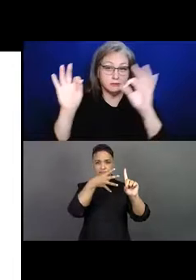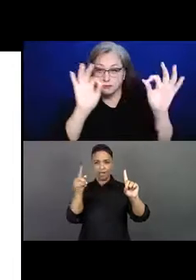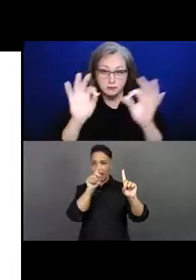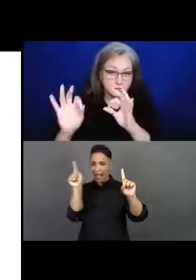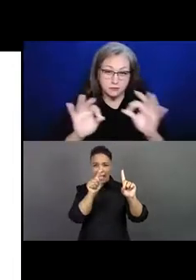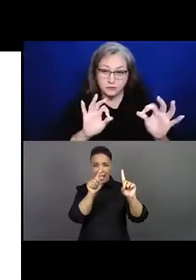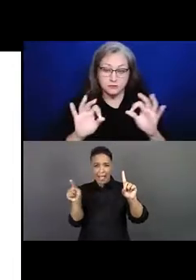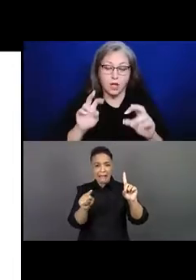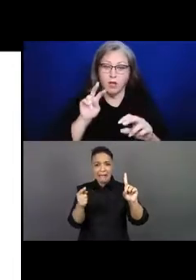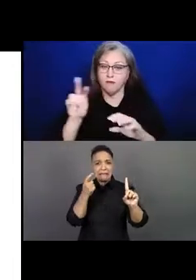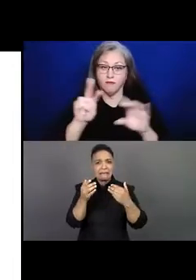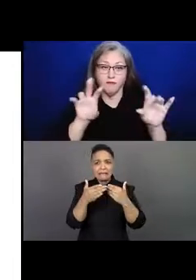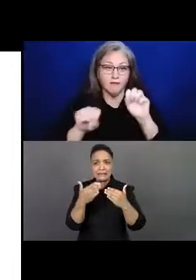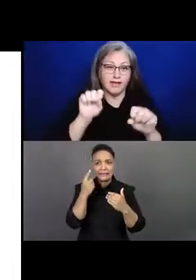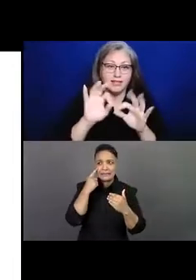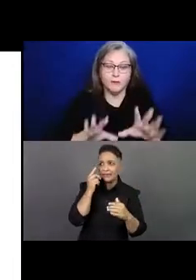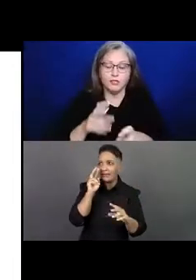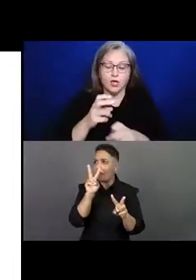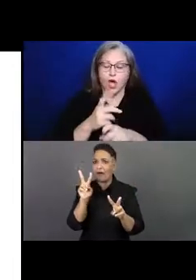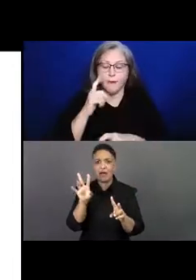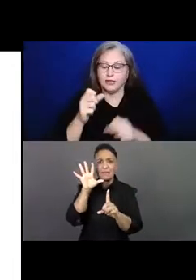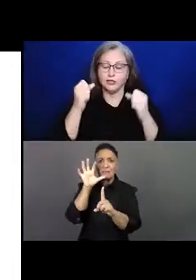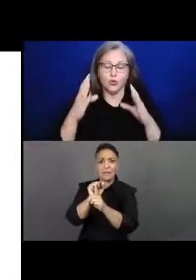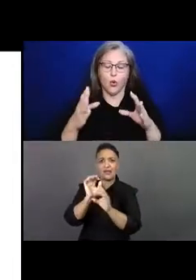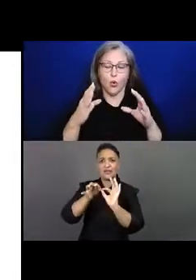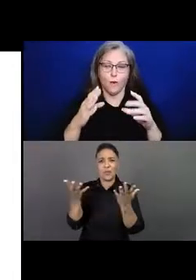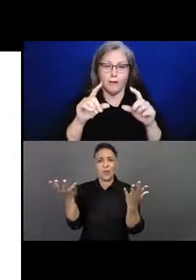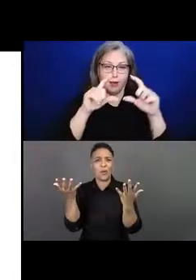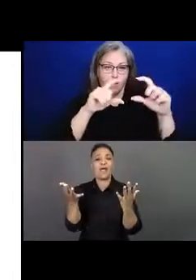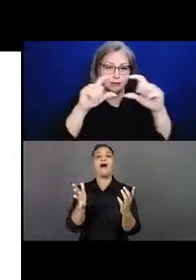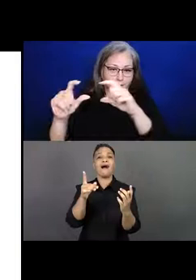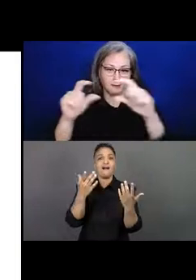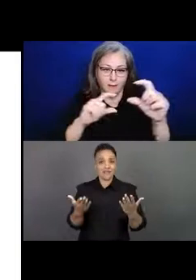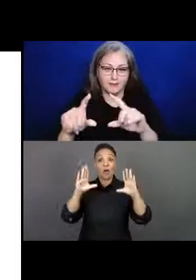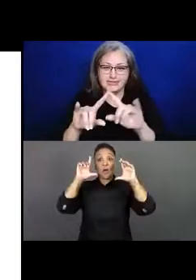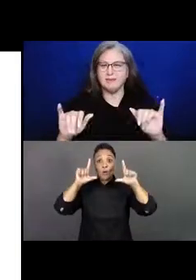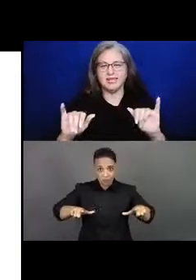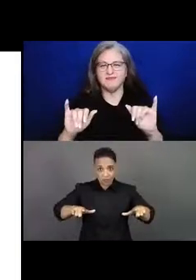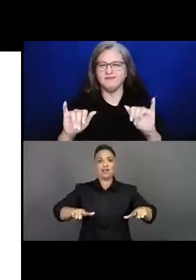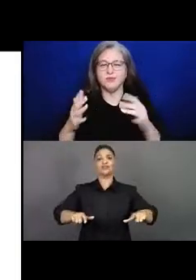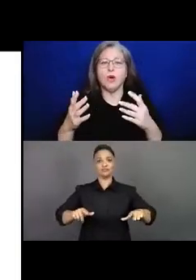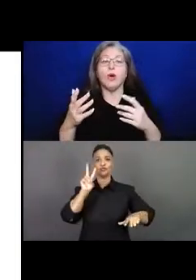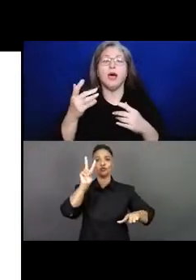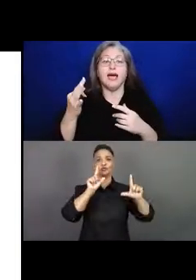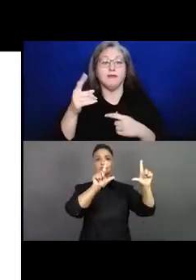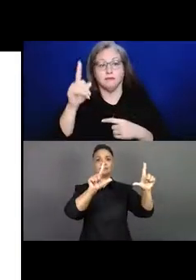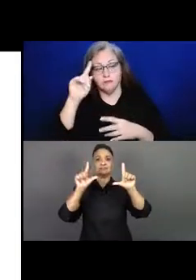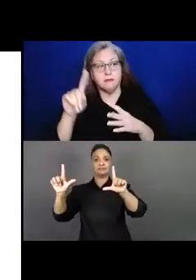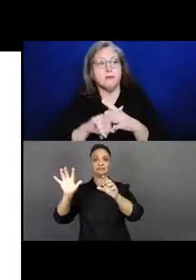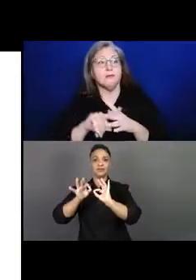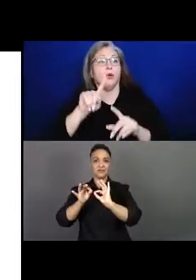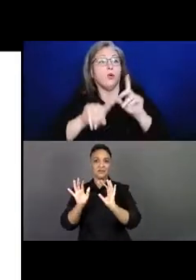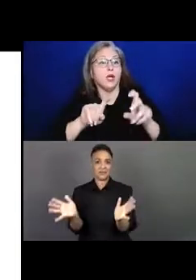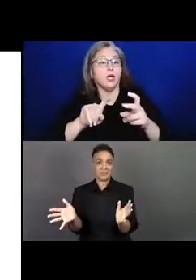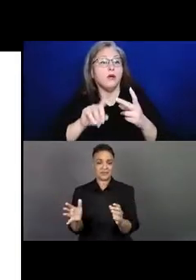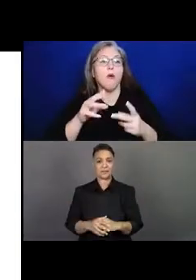access sign language interpreters because of all the cameras, you know, being on at the same time. So if you want to ask questions, or even if you